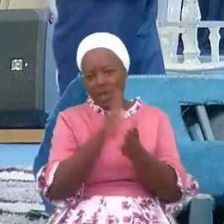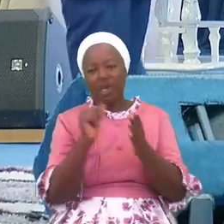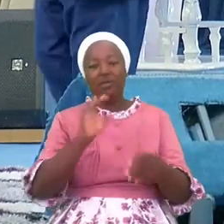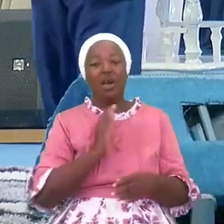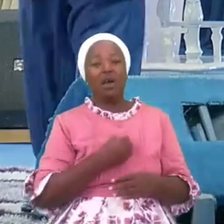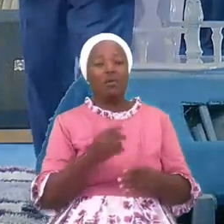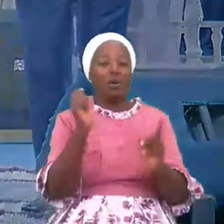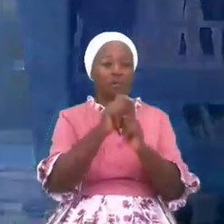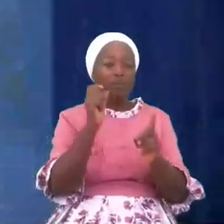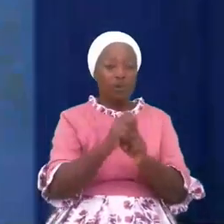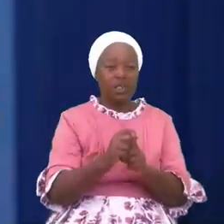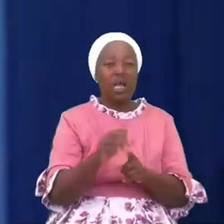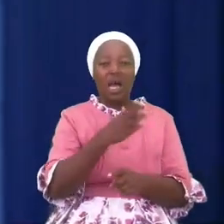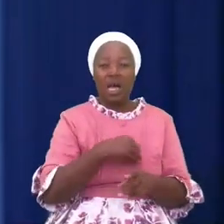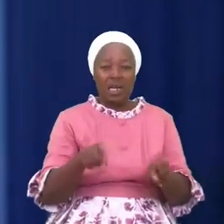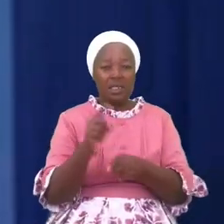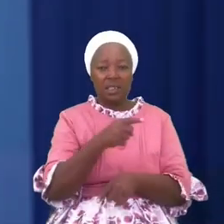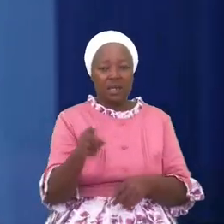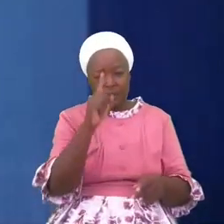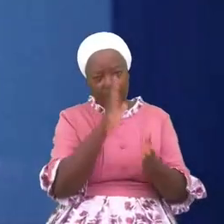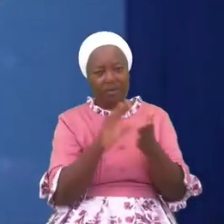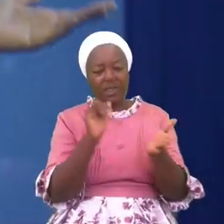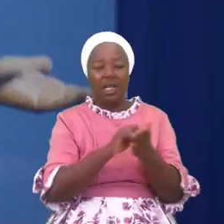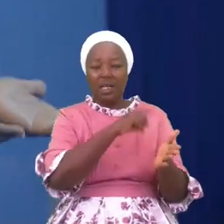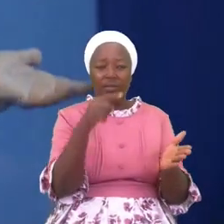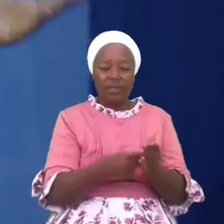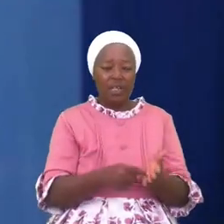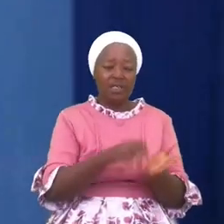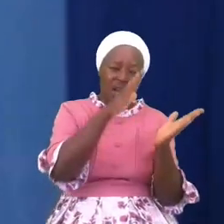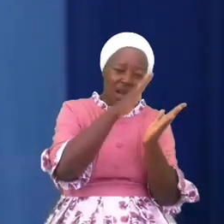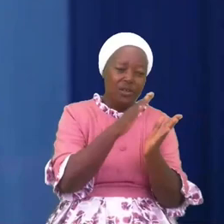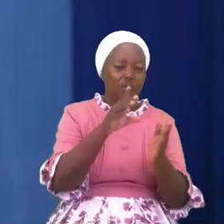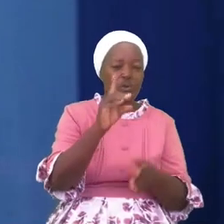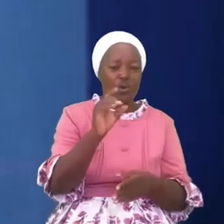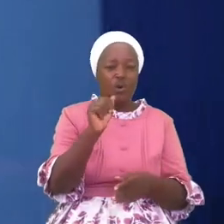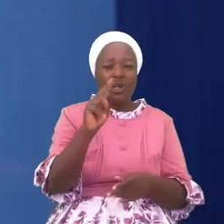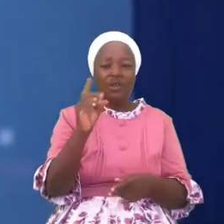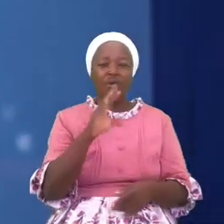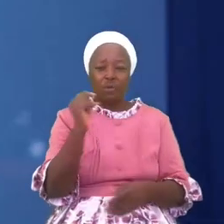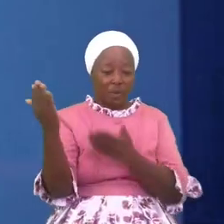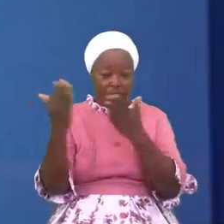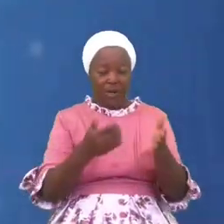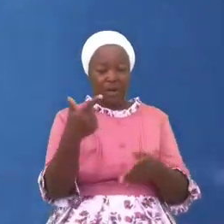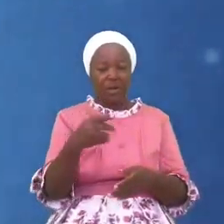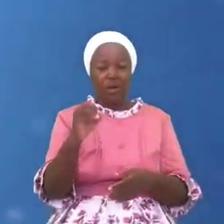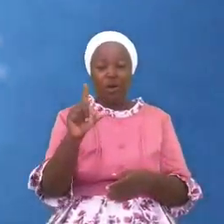little David, it will bring Goliath down. Then the arm of the Lord was manifested. Isaiah is